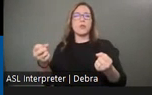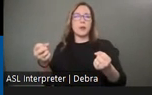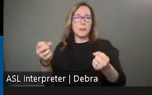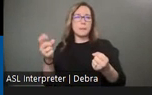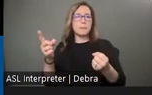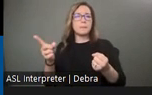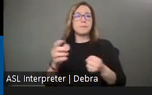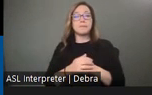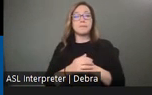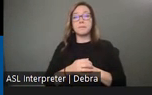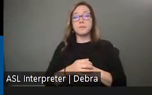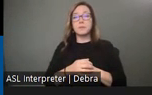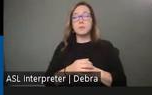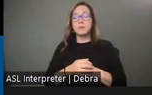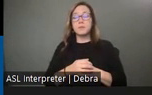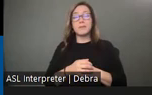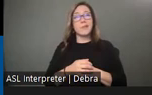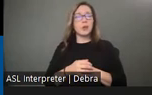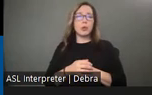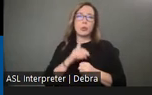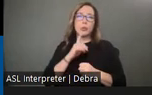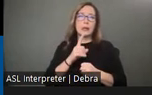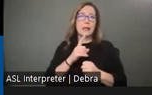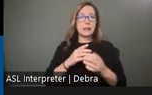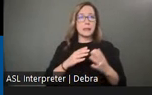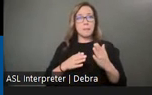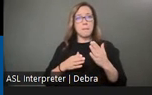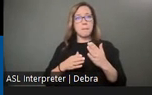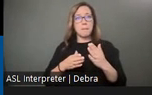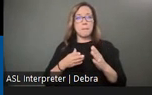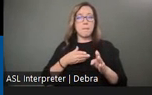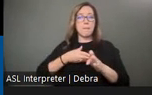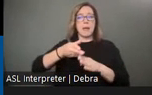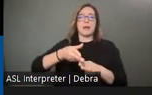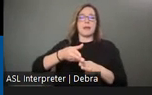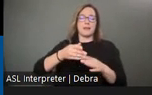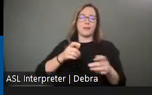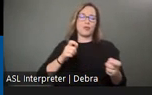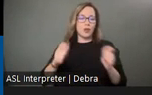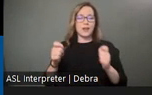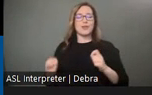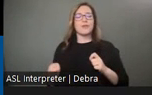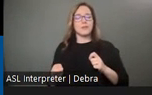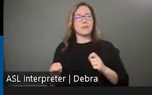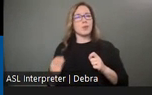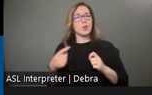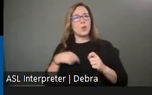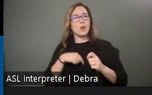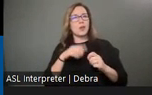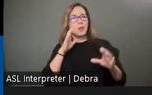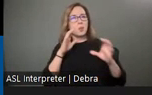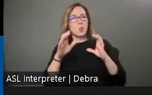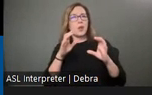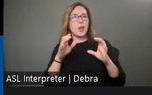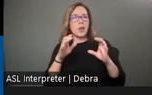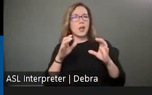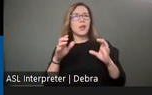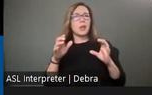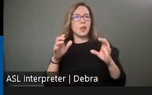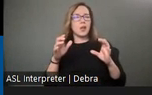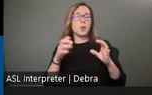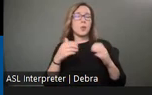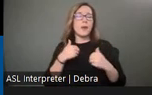And those are really the primary changes. We are still, we communicated that while we still have a suspension on